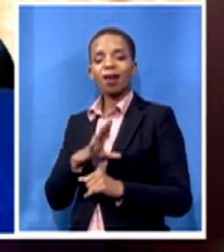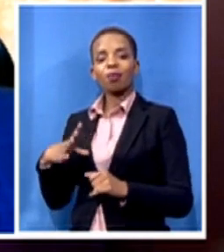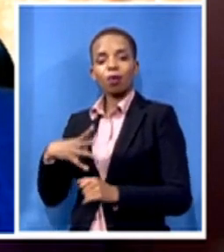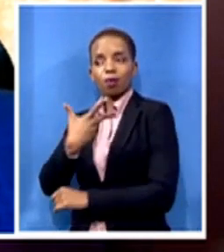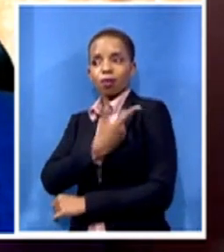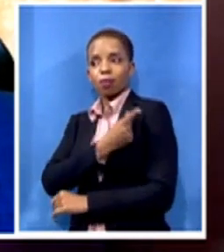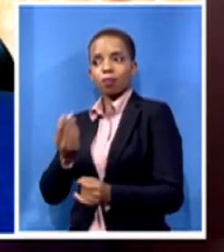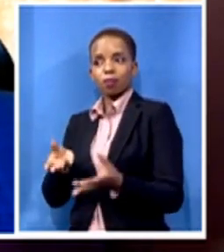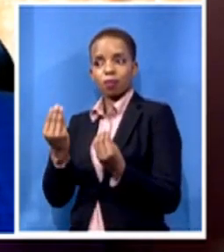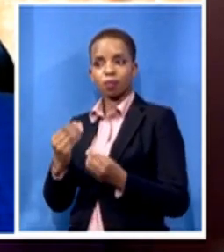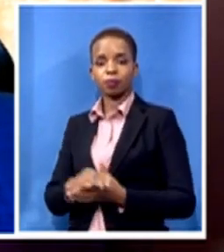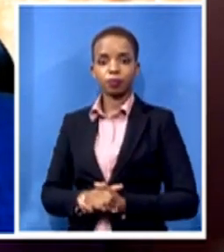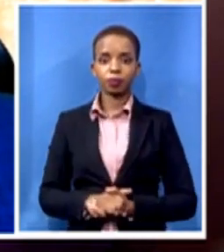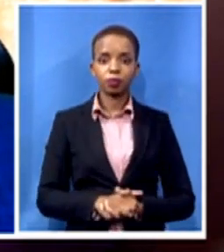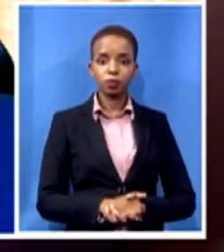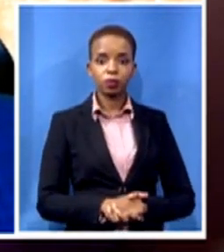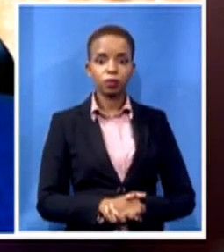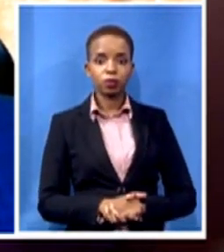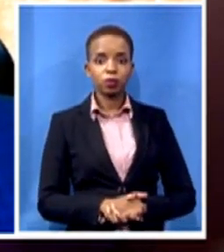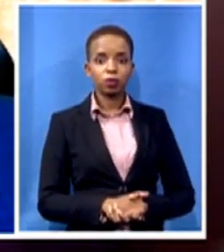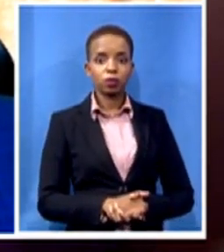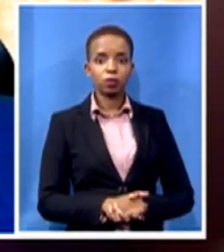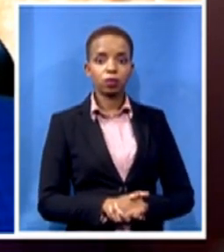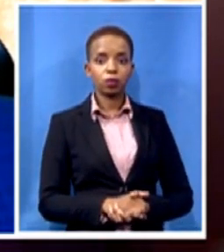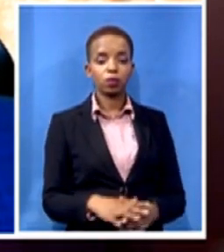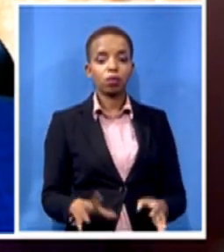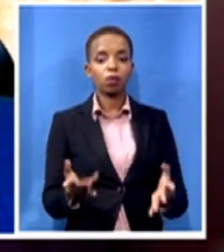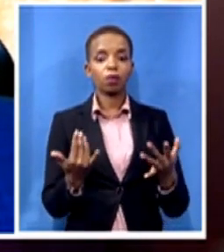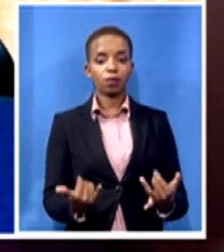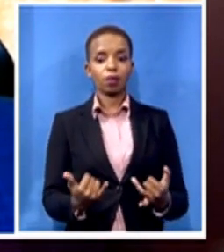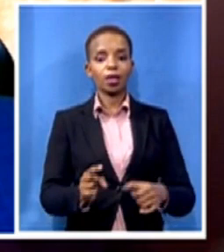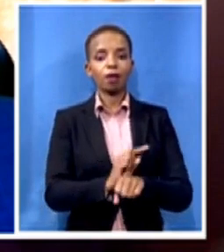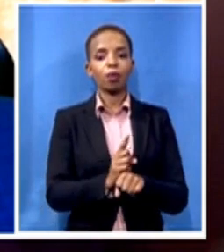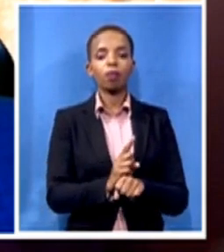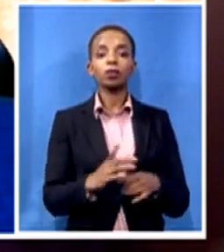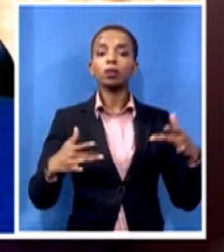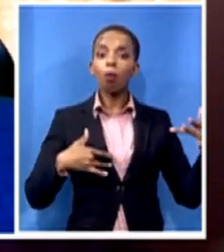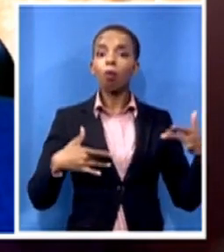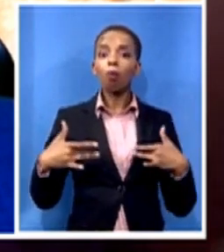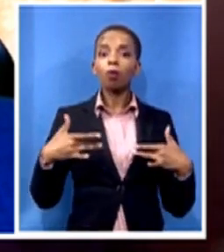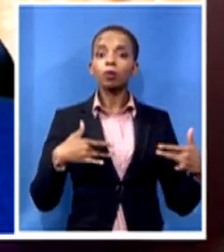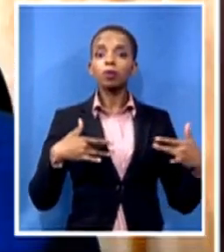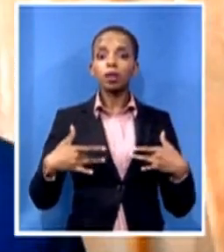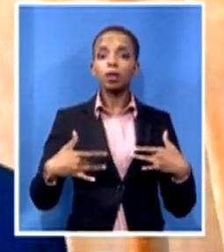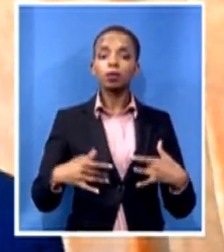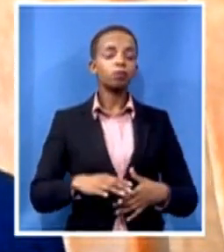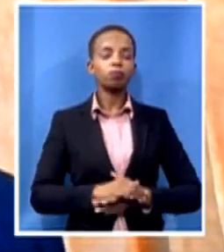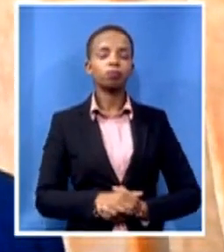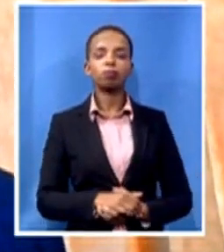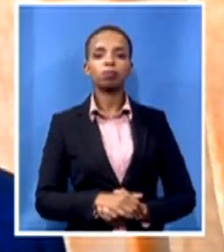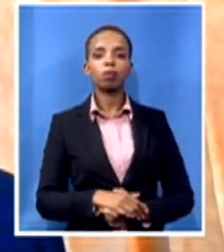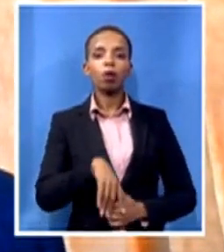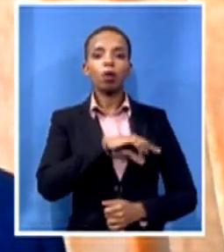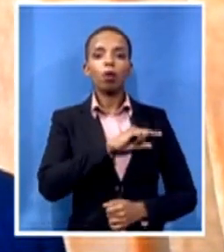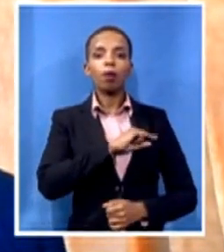At the moment, there is no cause for concern because the genetic makeup of COVID-19